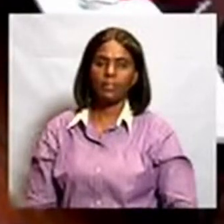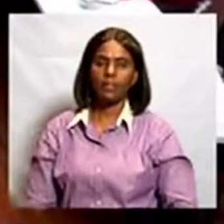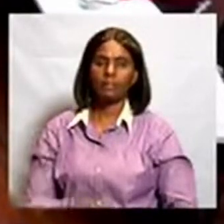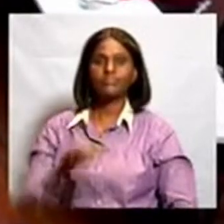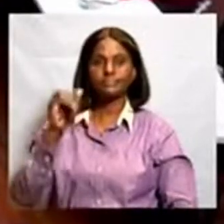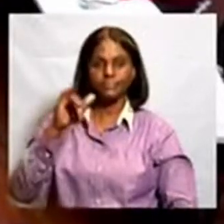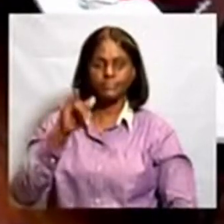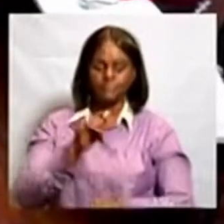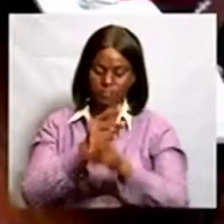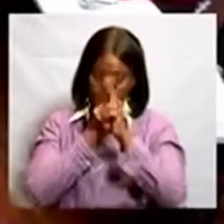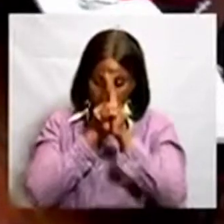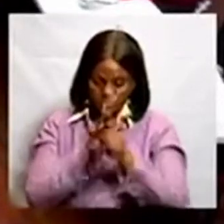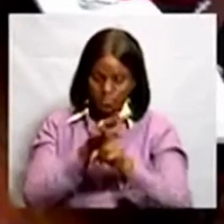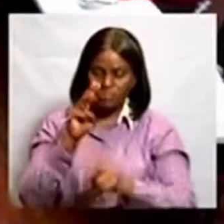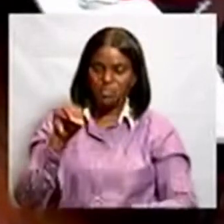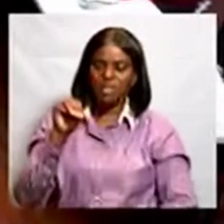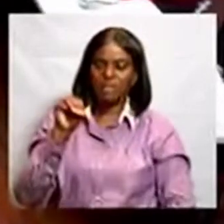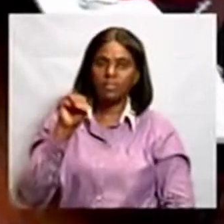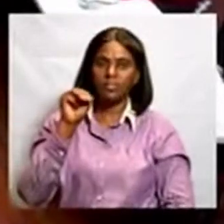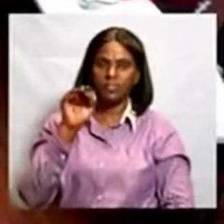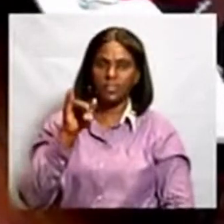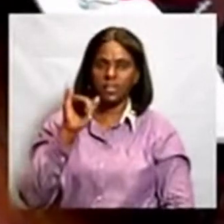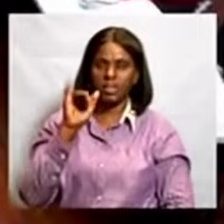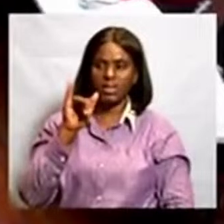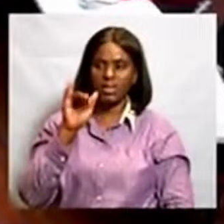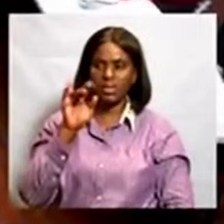Yes, Honorable Mutu.